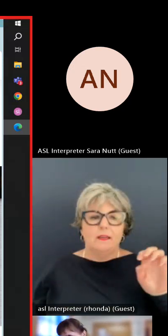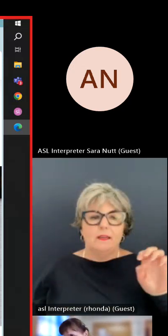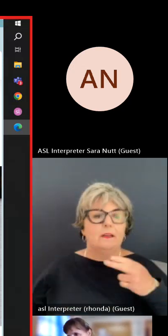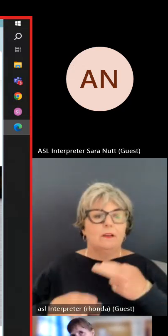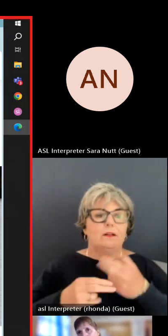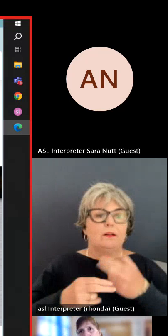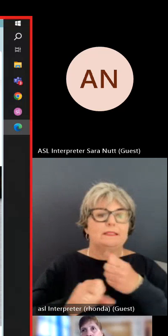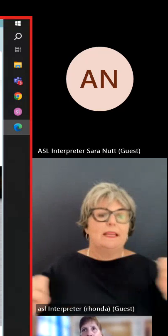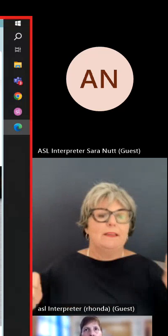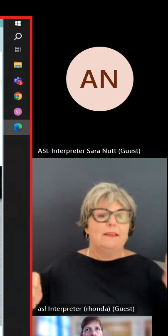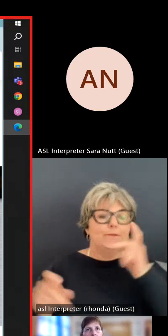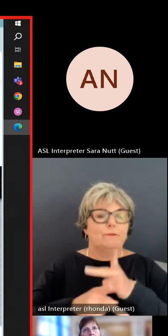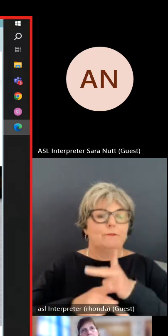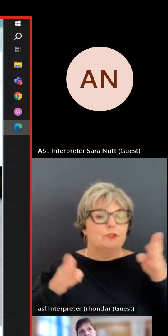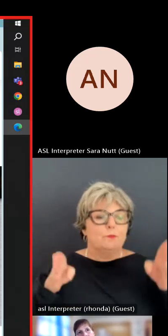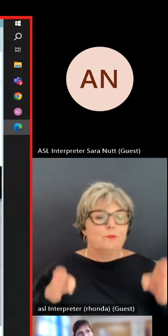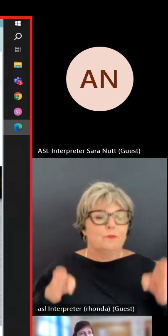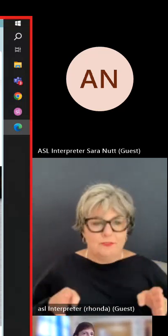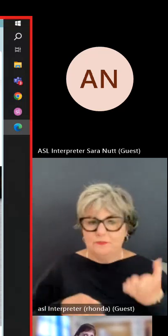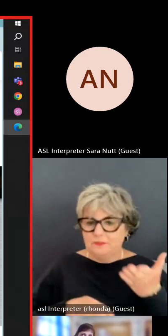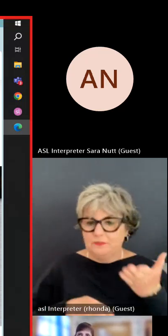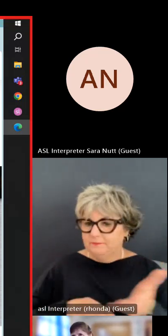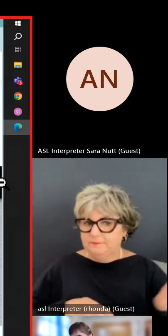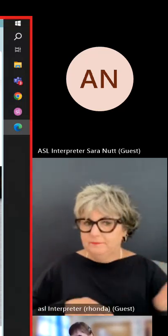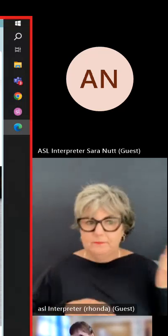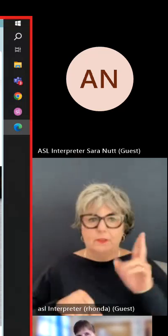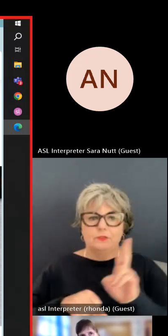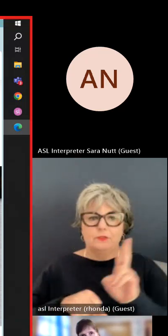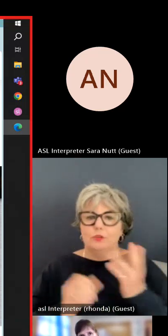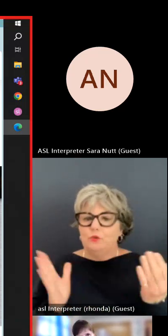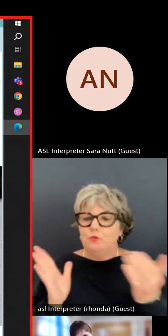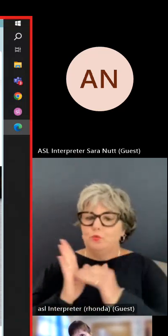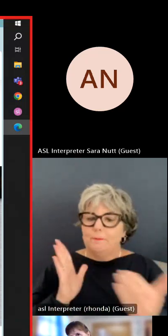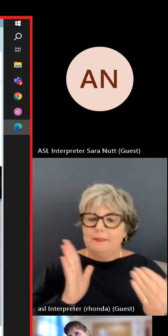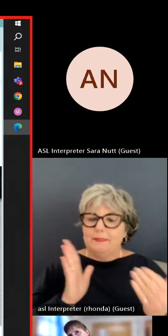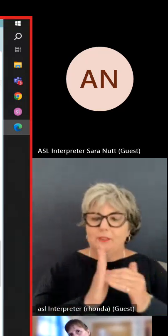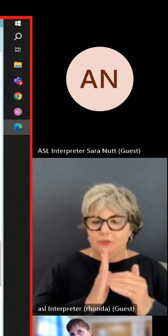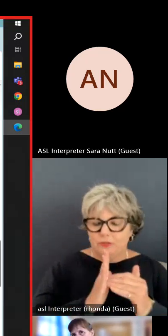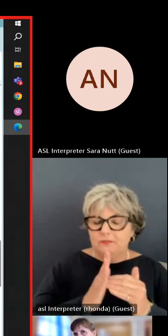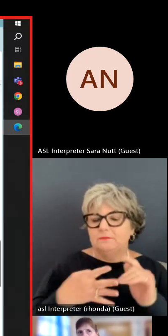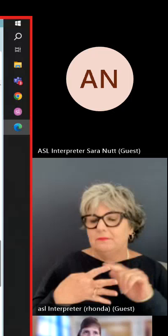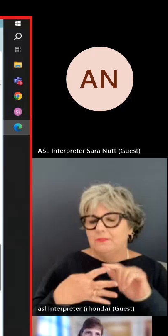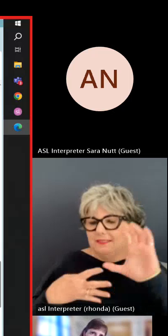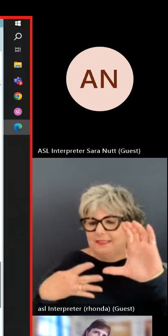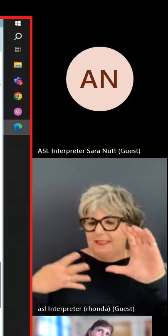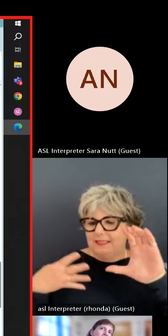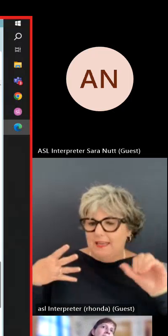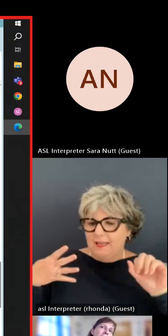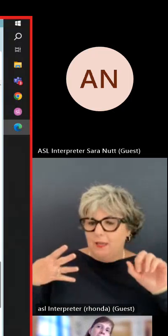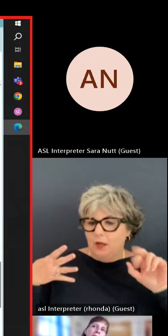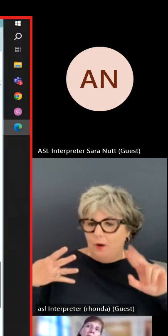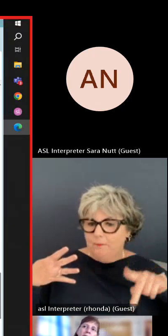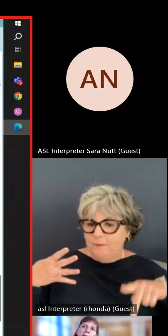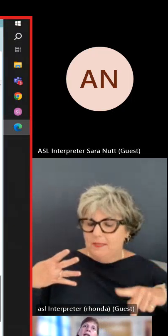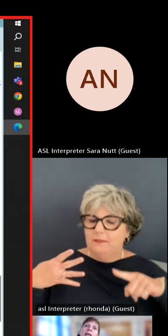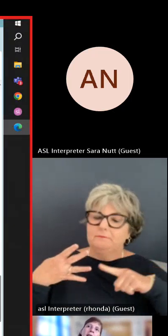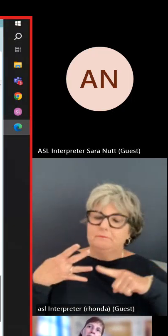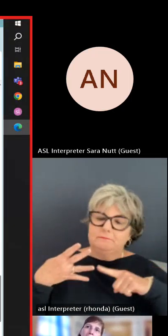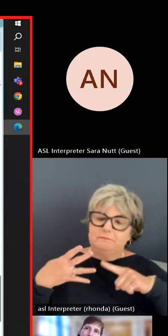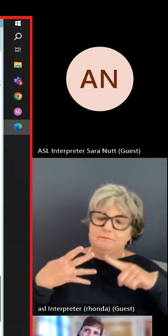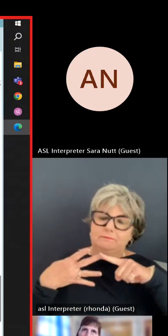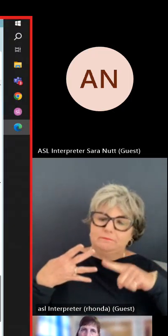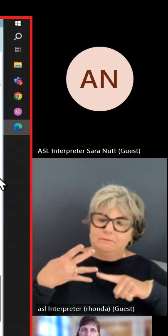for Supervisors. You see how she used repetition and color here?